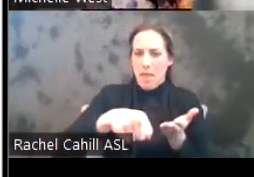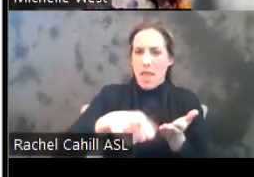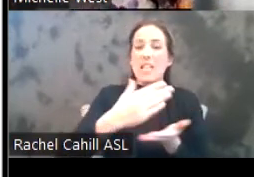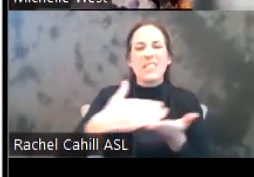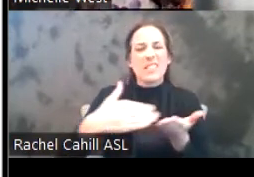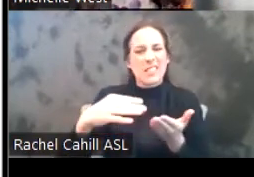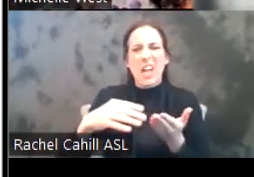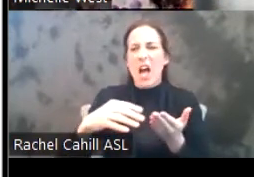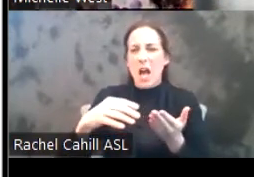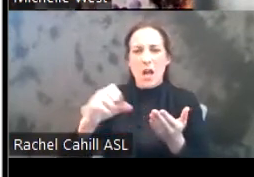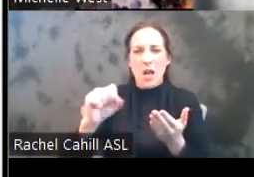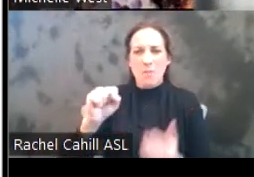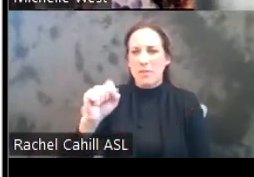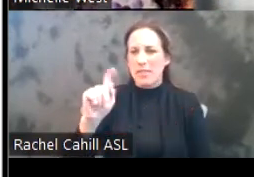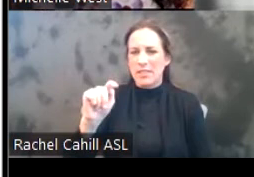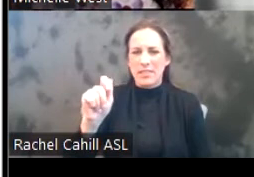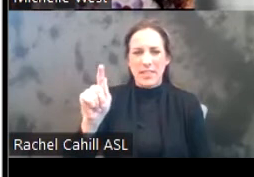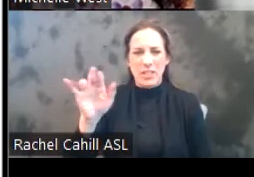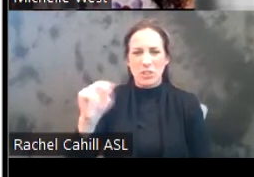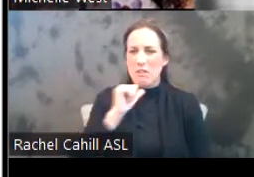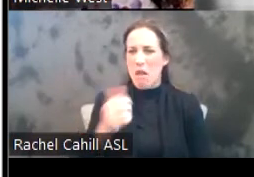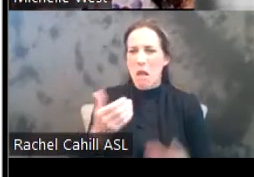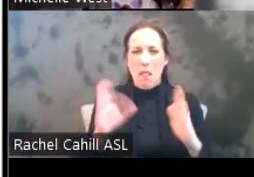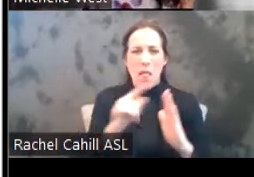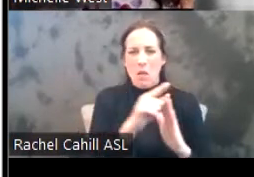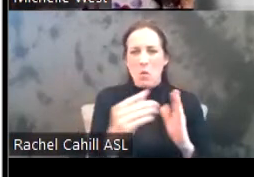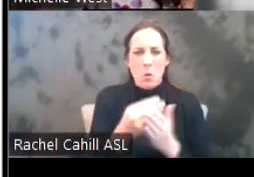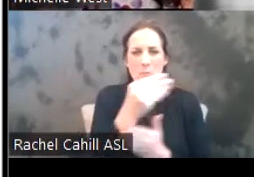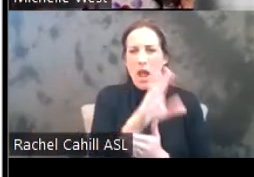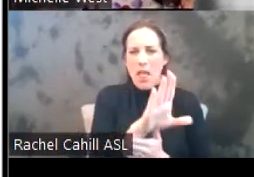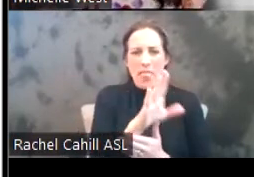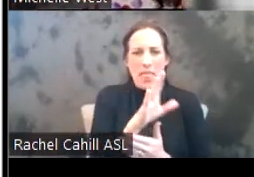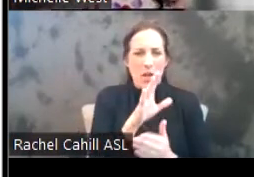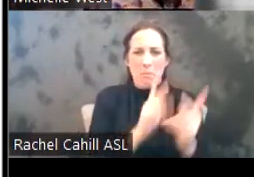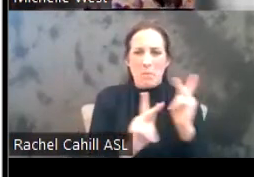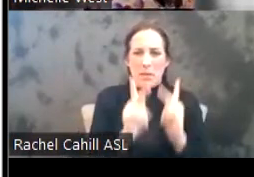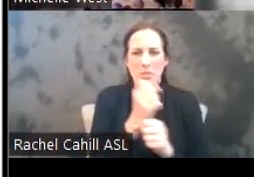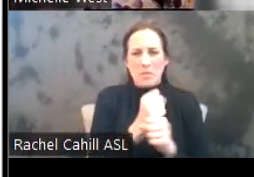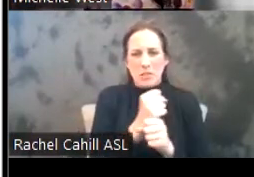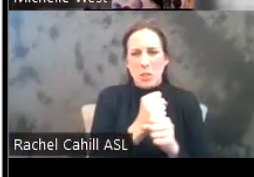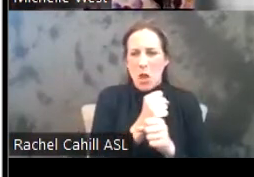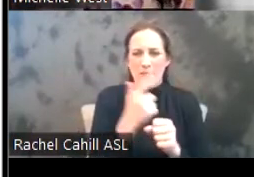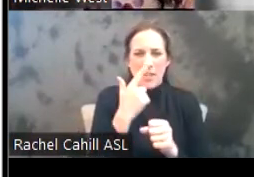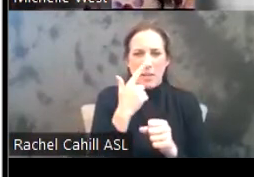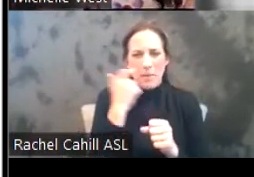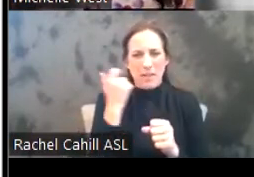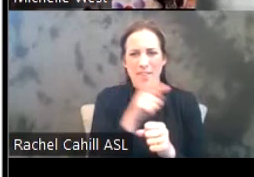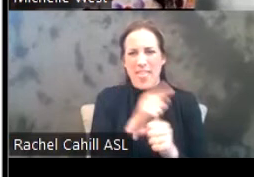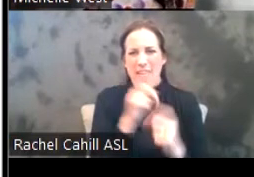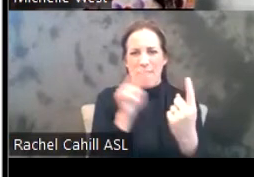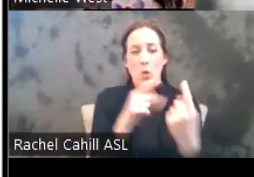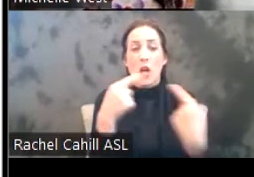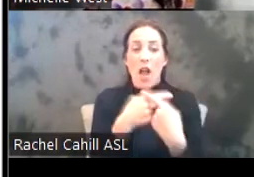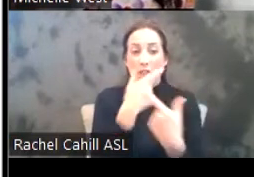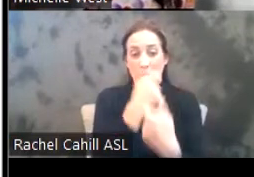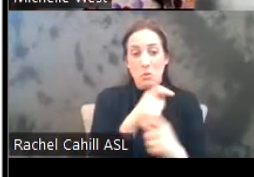outlets don't allow you to buy their people anything. They see it as conflict of interest, some will. And so, but I offer